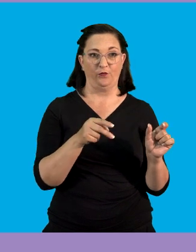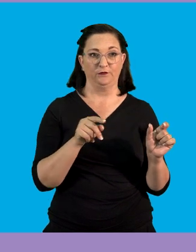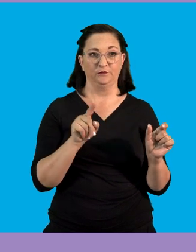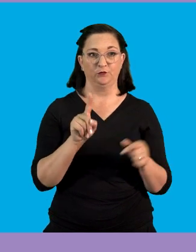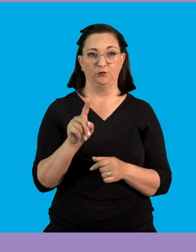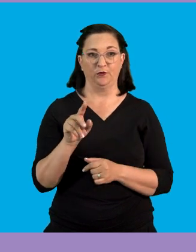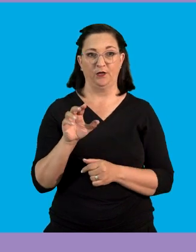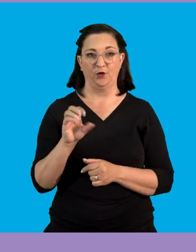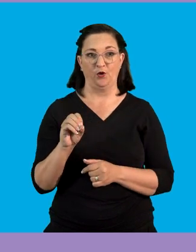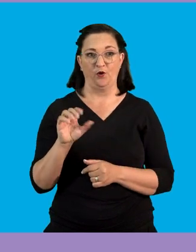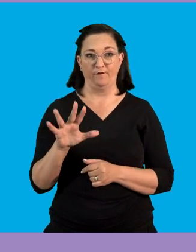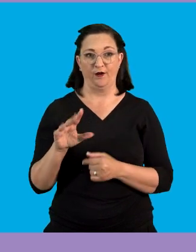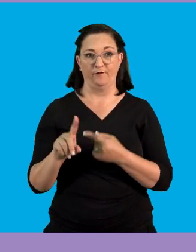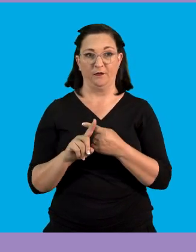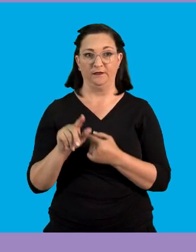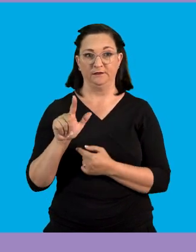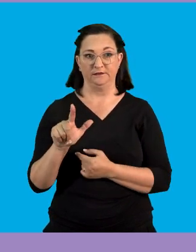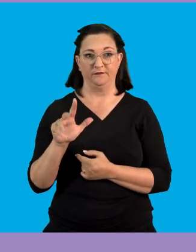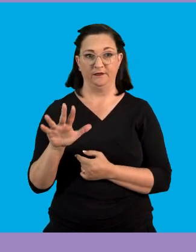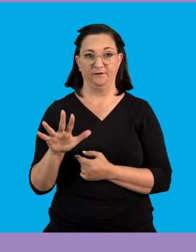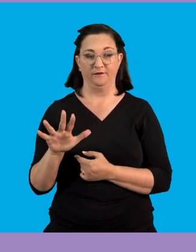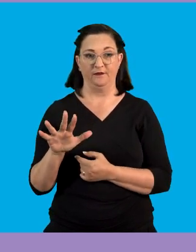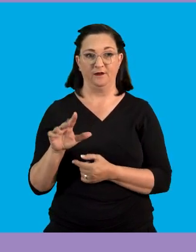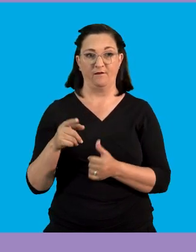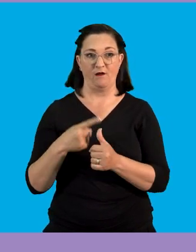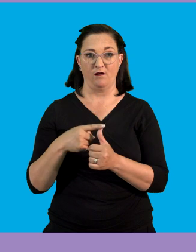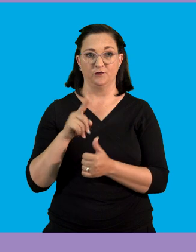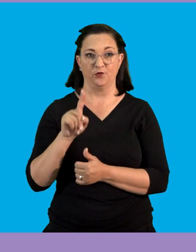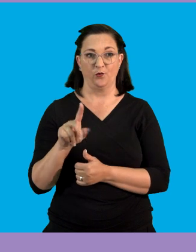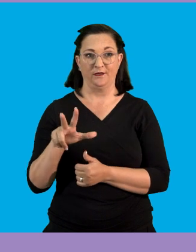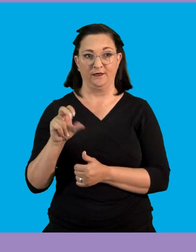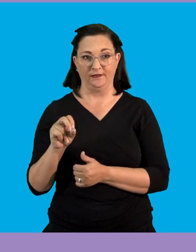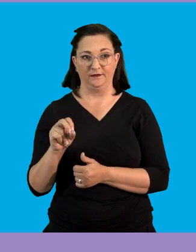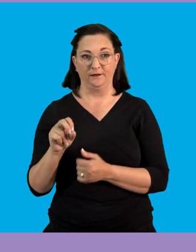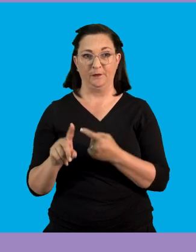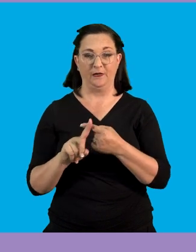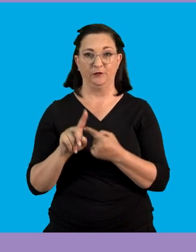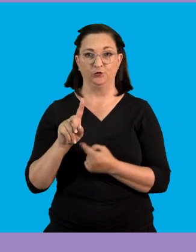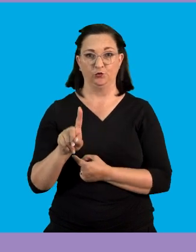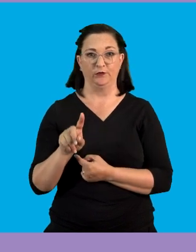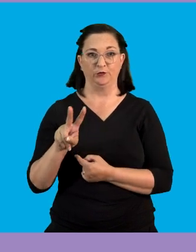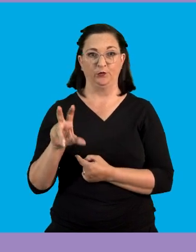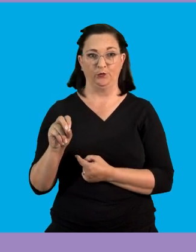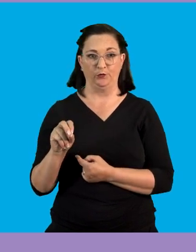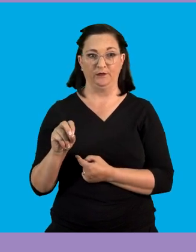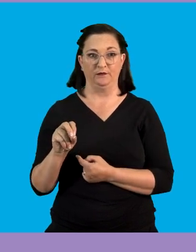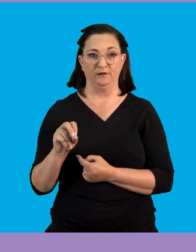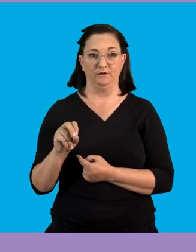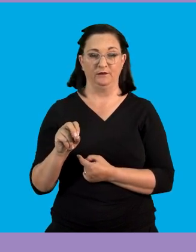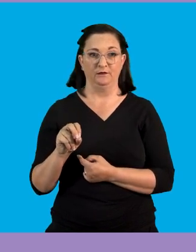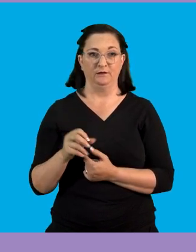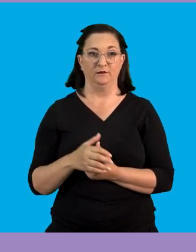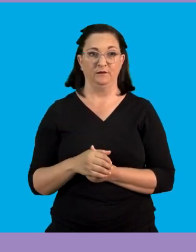105 plus 75 is 180, 180 plus 120, and it